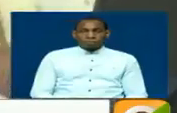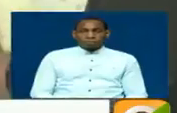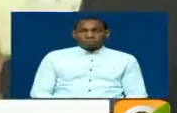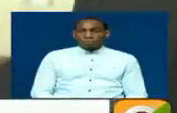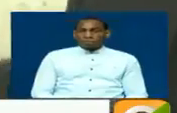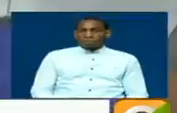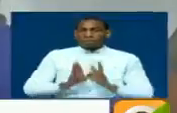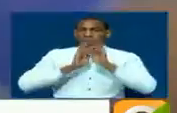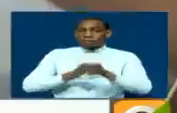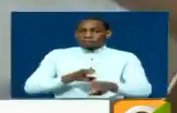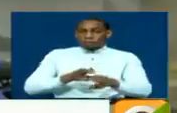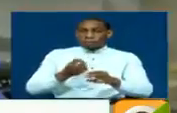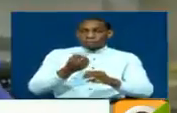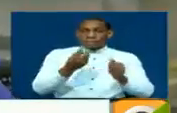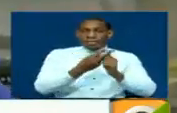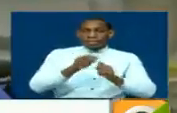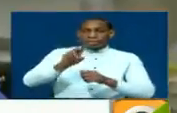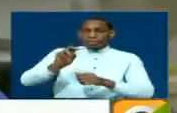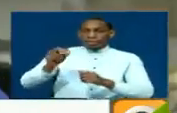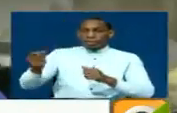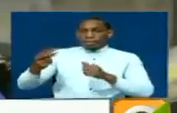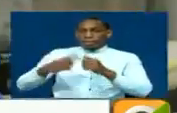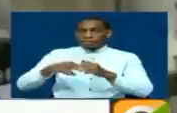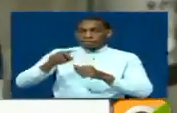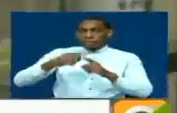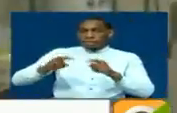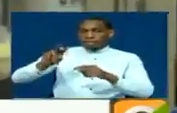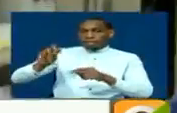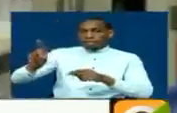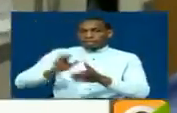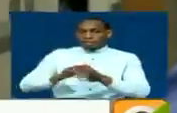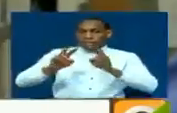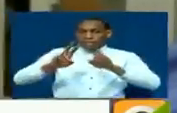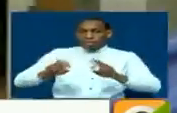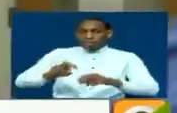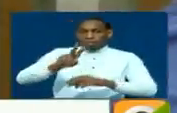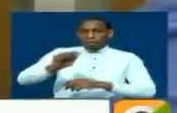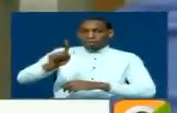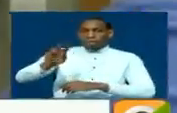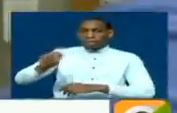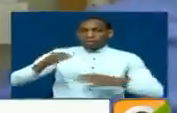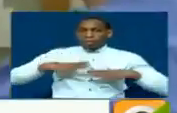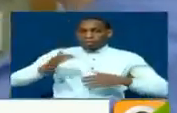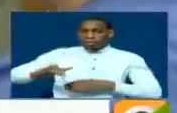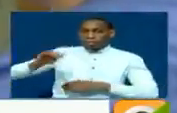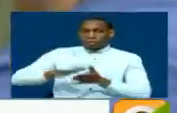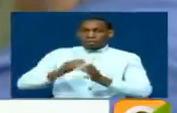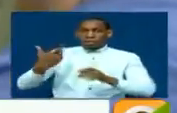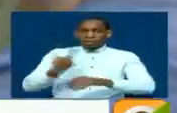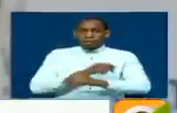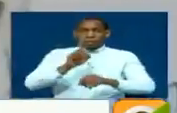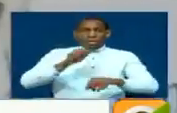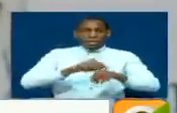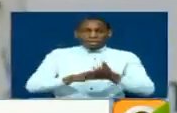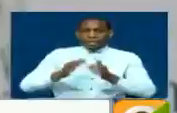okay? The data was recorded between December 2020 and July 2021, tracking more than 1.2 million adults who received one coronavirus